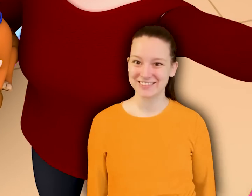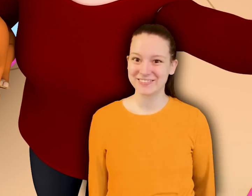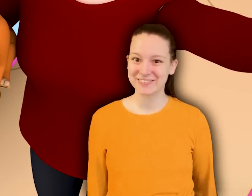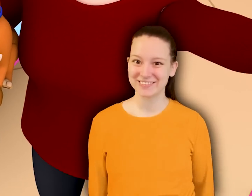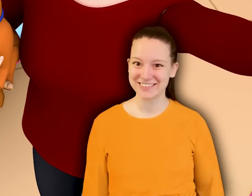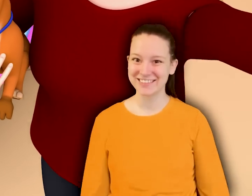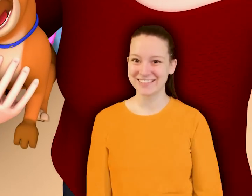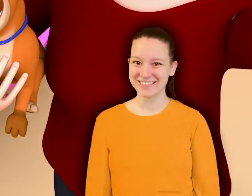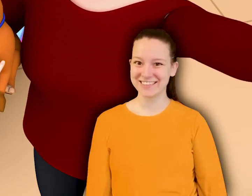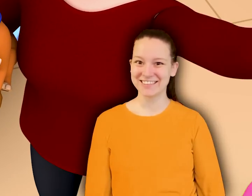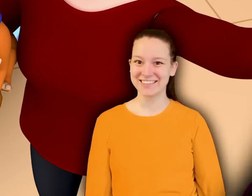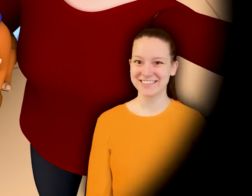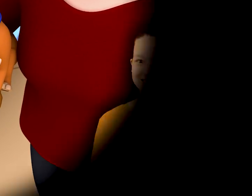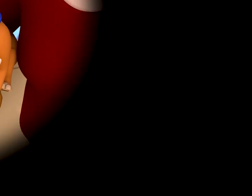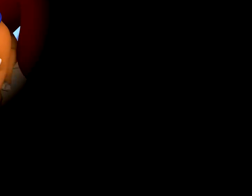and